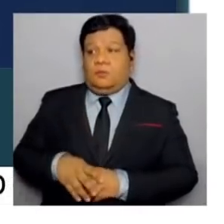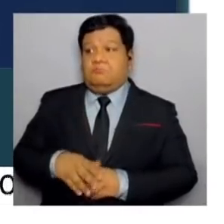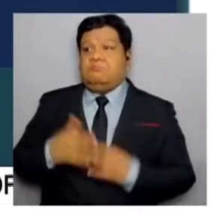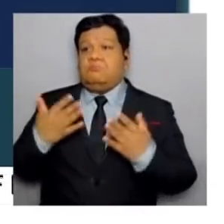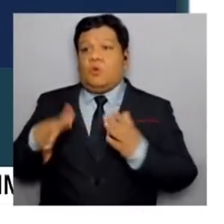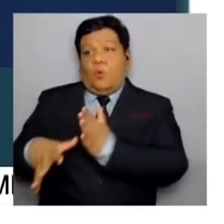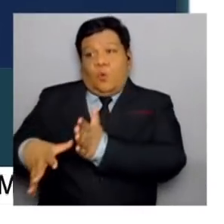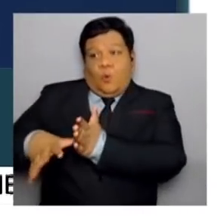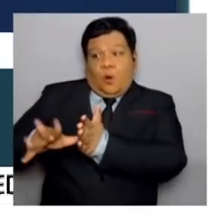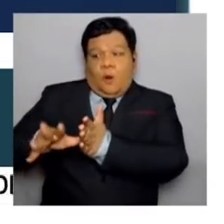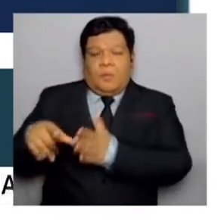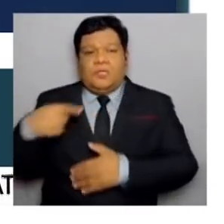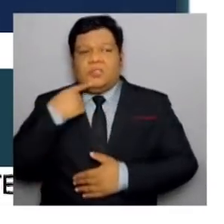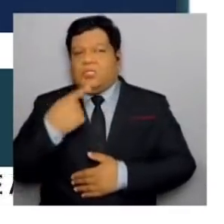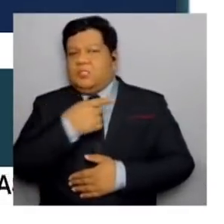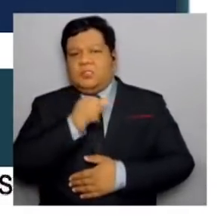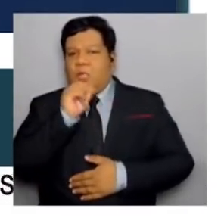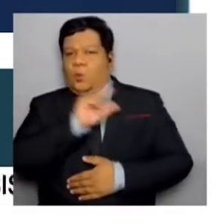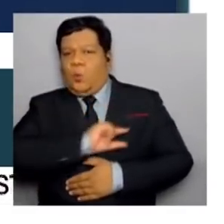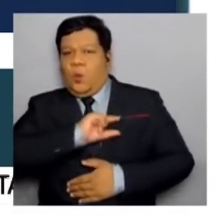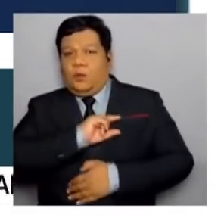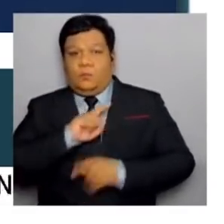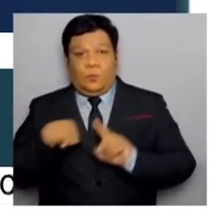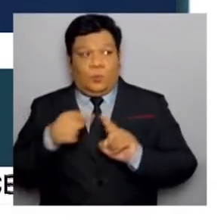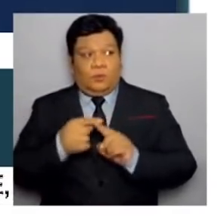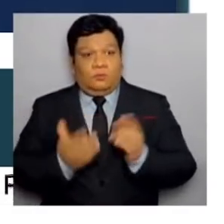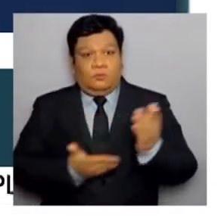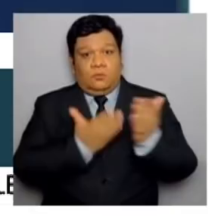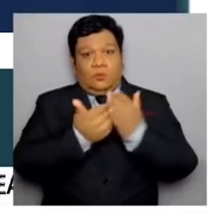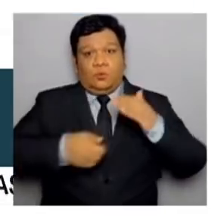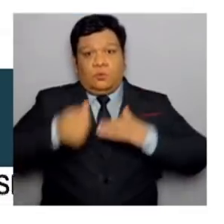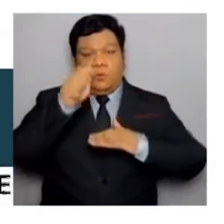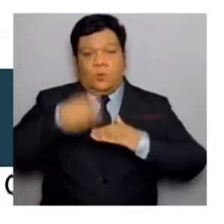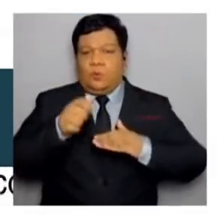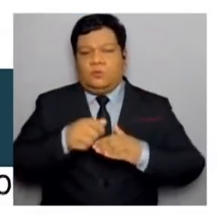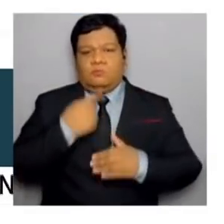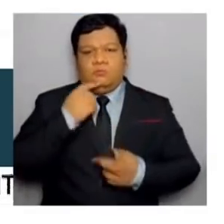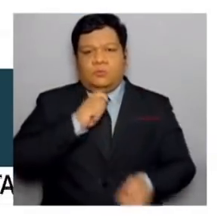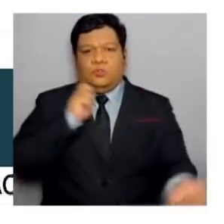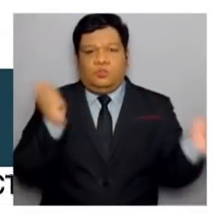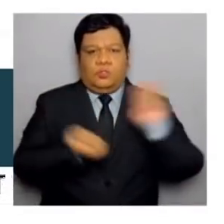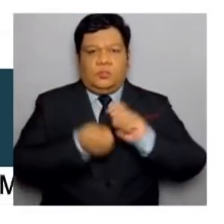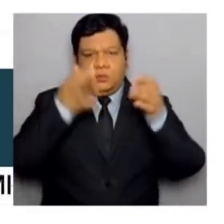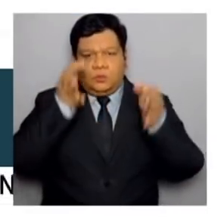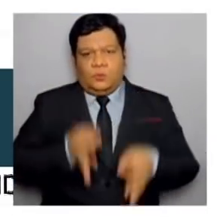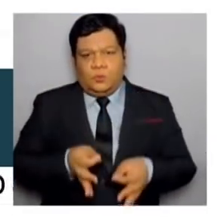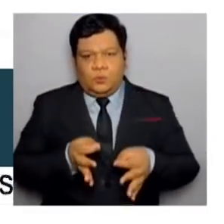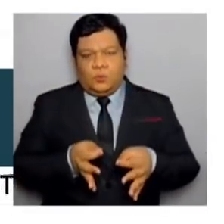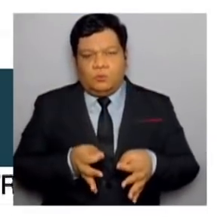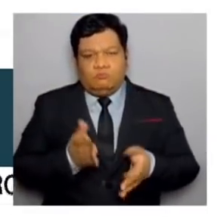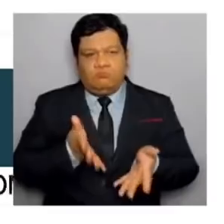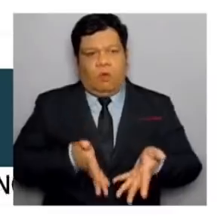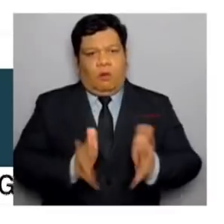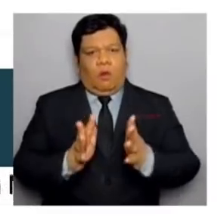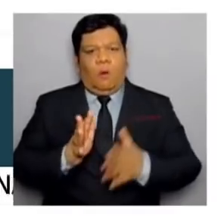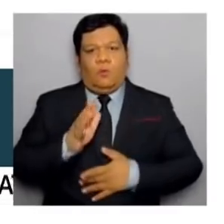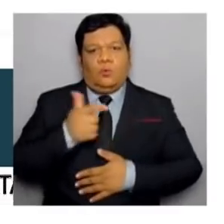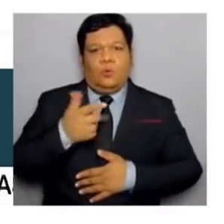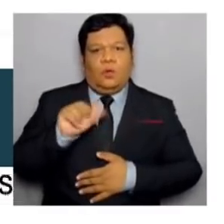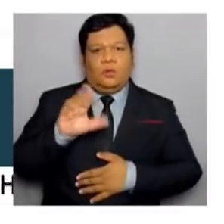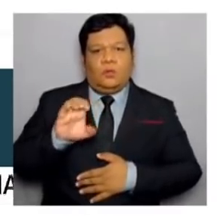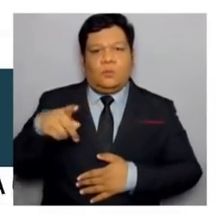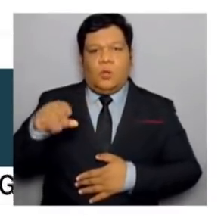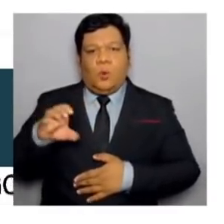sa level ng COMELEC, pero pagdating sa Korte Suprema, it was reversed by the Supreme Court. So, of course,